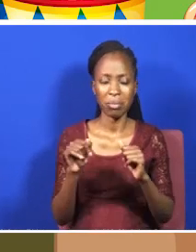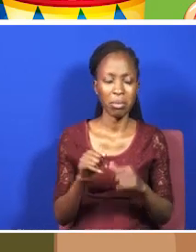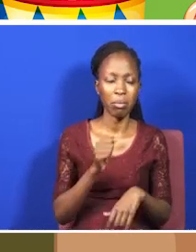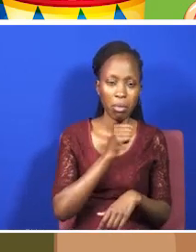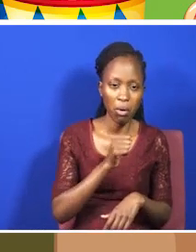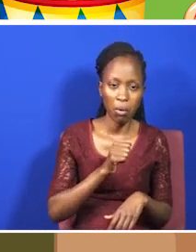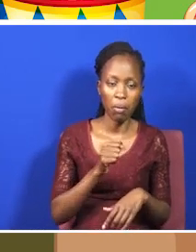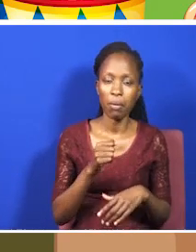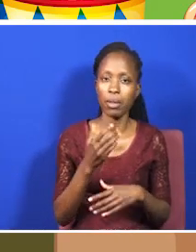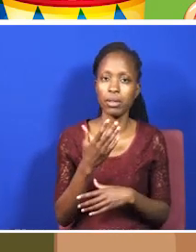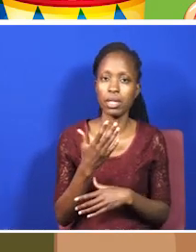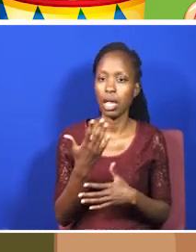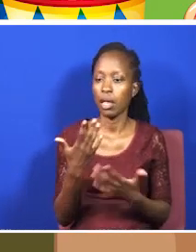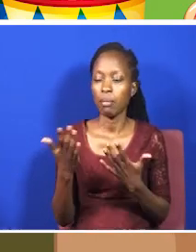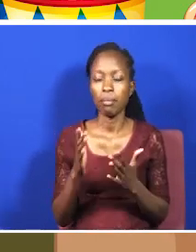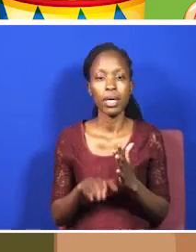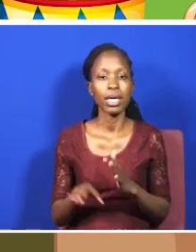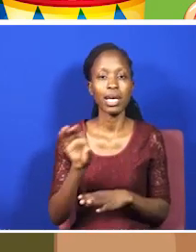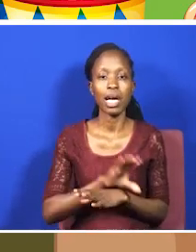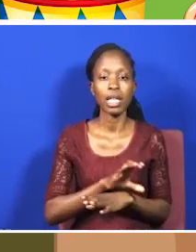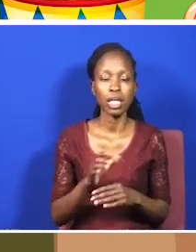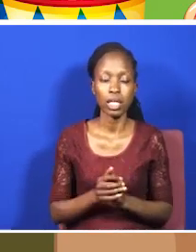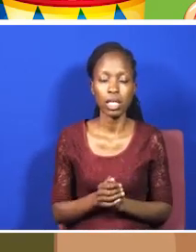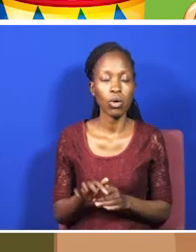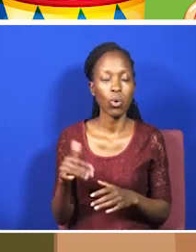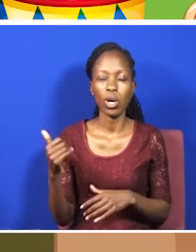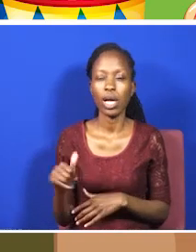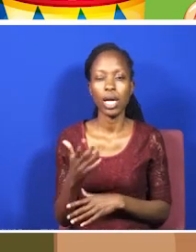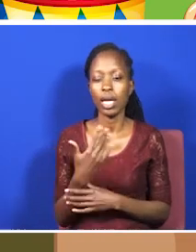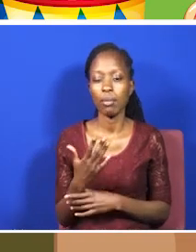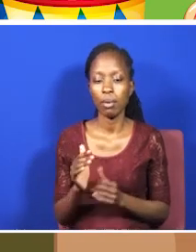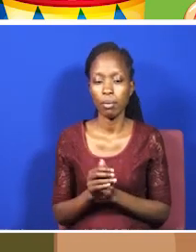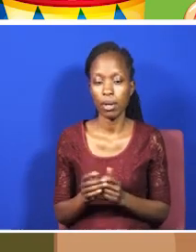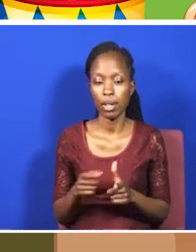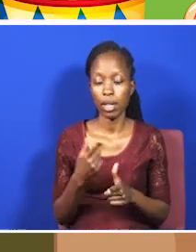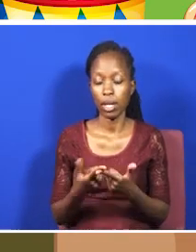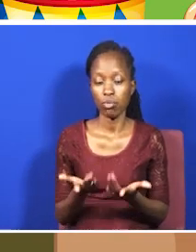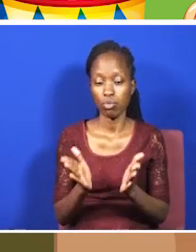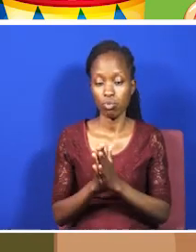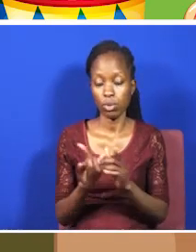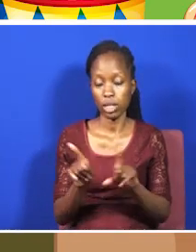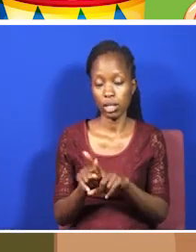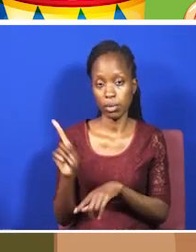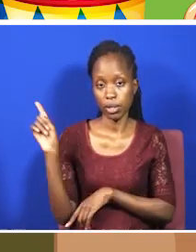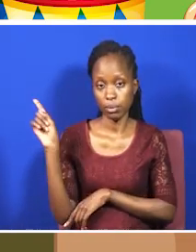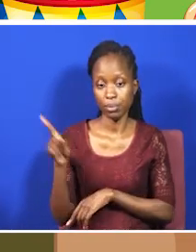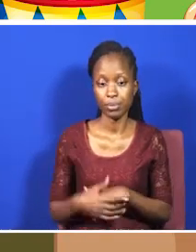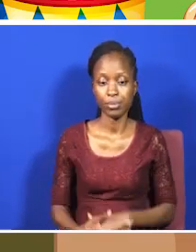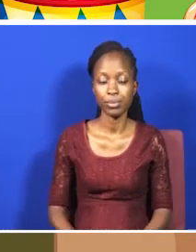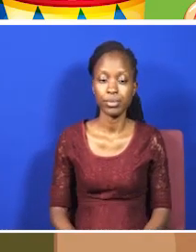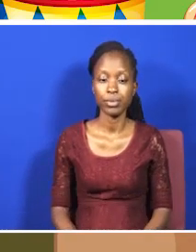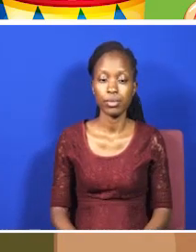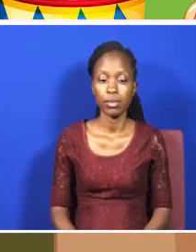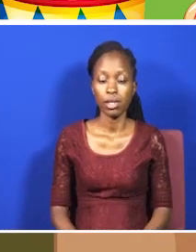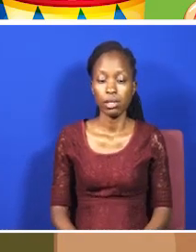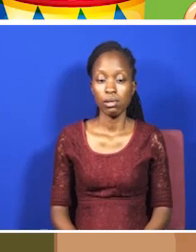So you will need a paper. So it can be an old calendar or just a piece of paper.